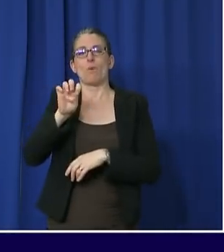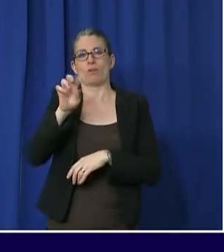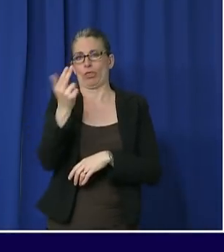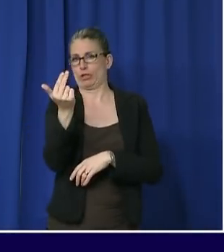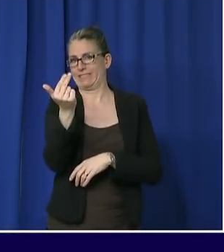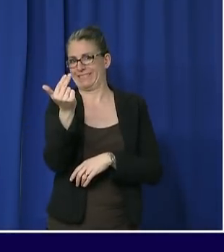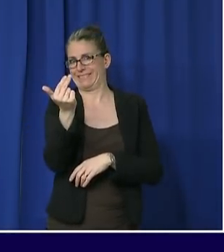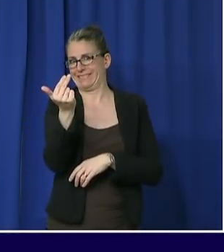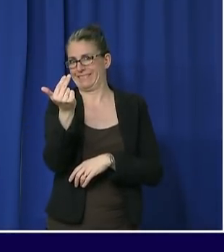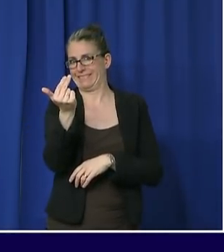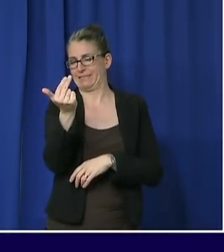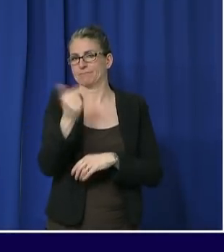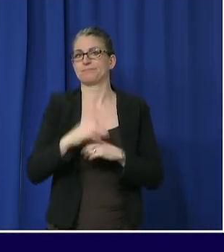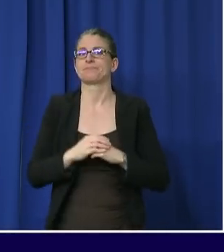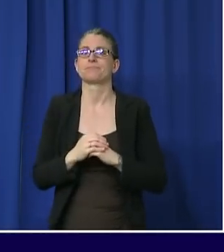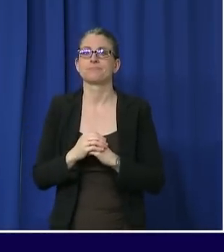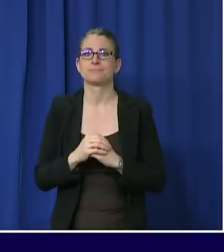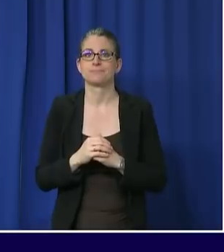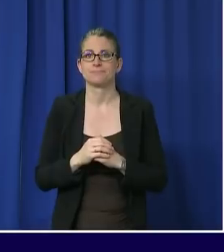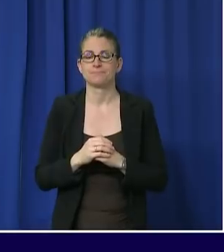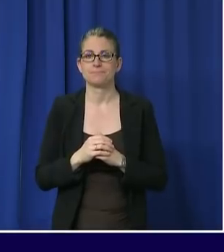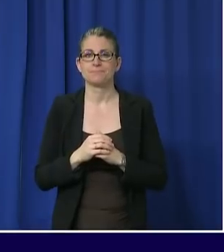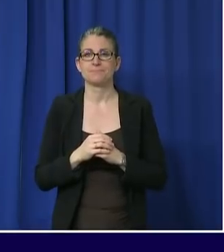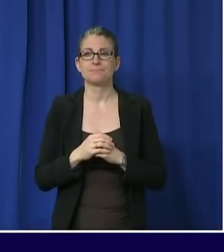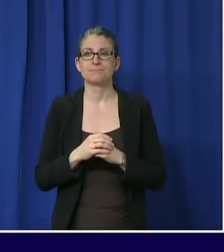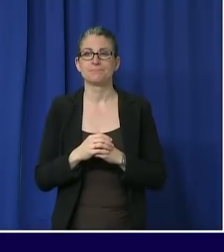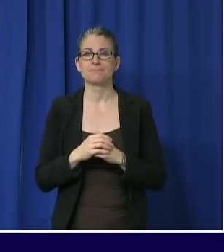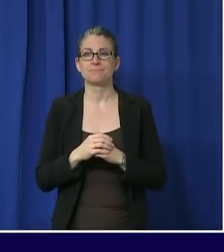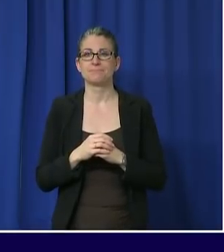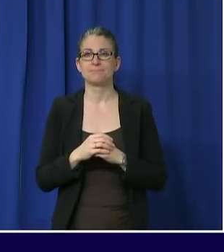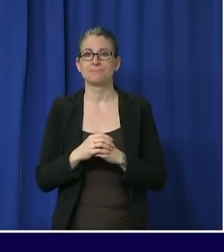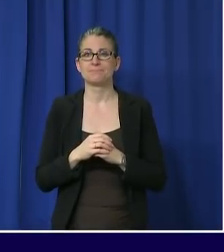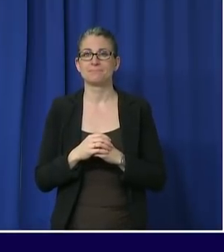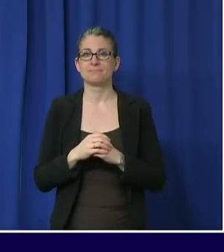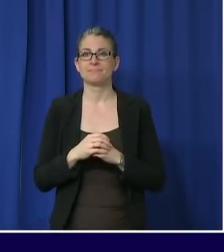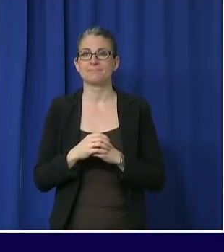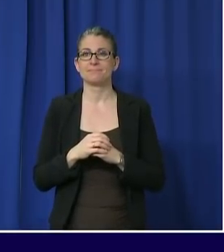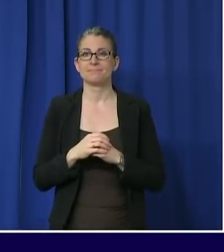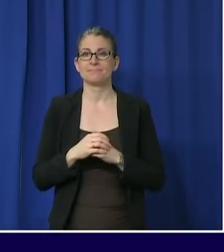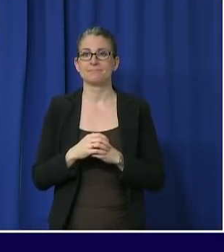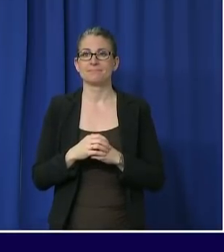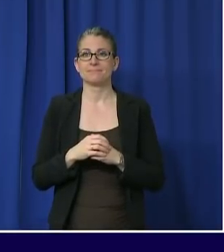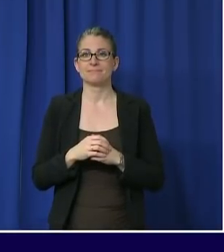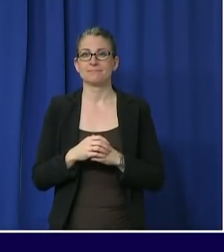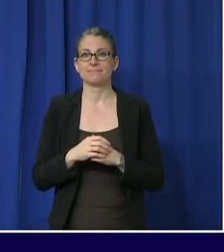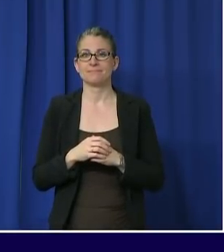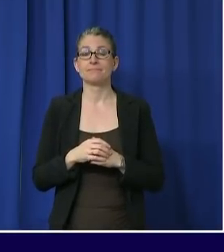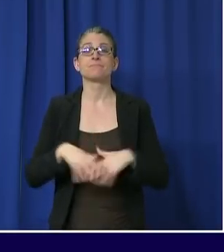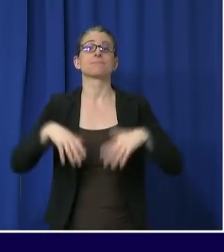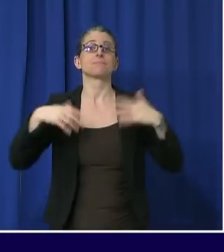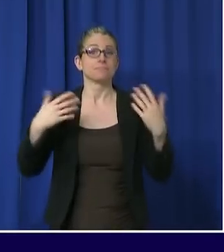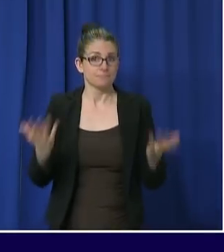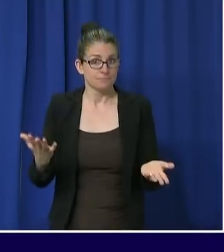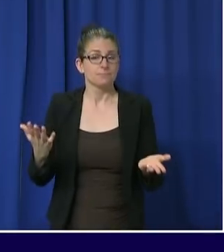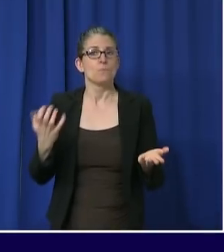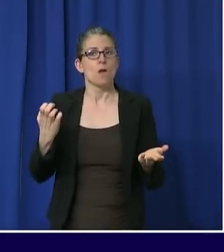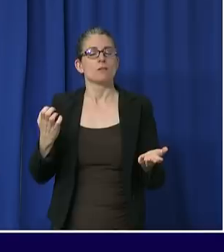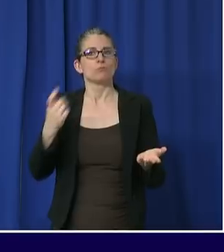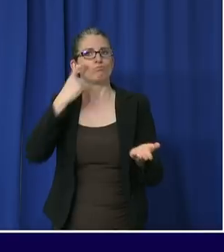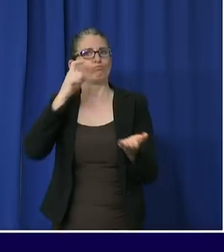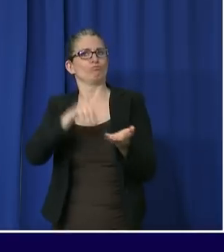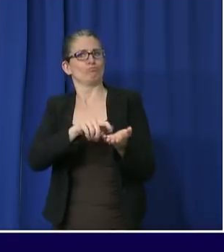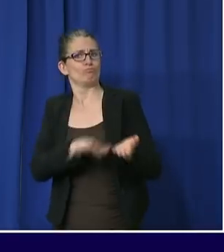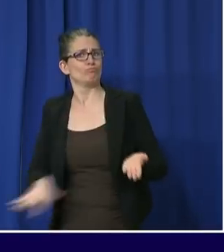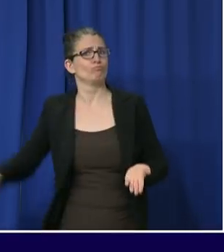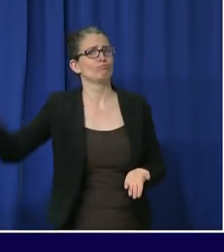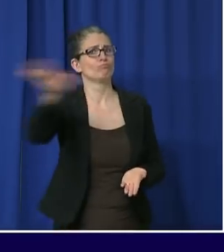ventilators. I'd like to take a second to recognize an effort that has been going on and